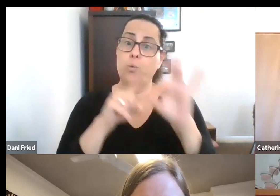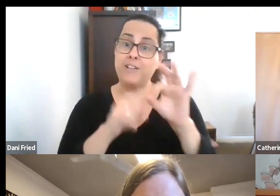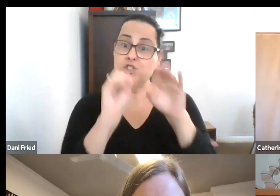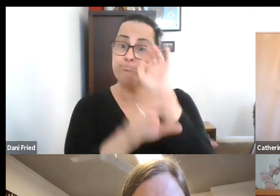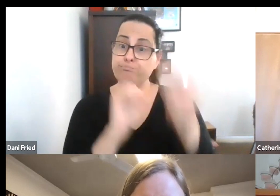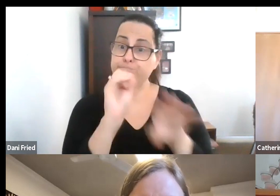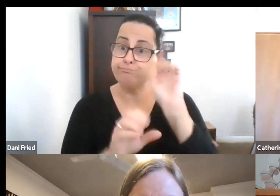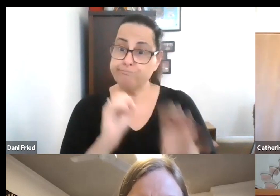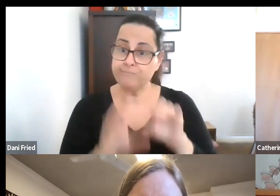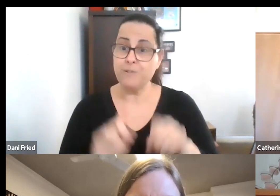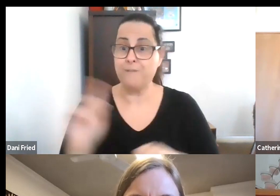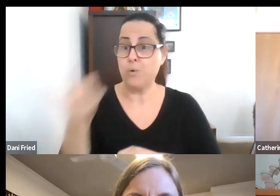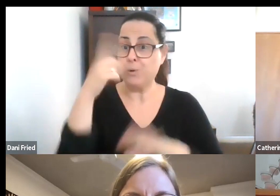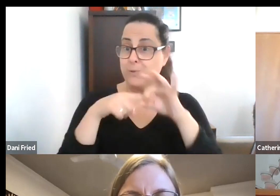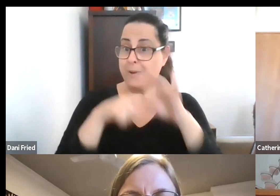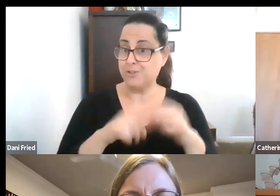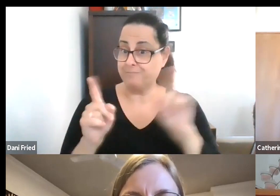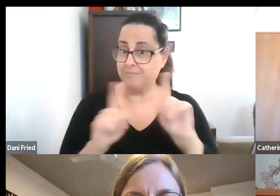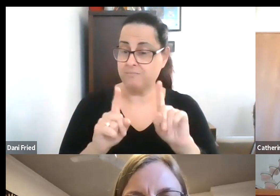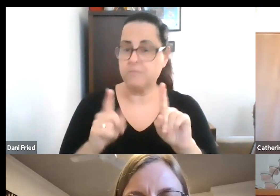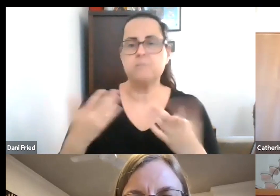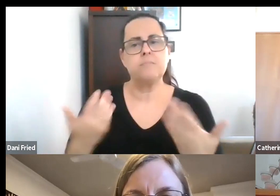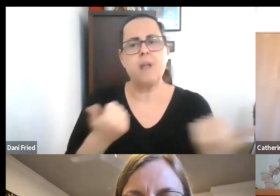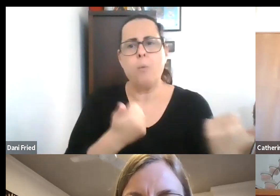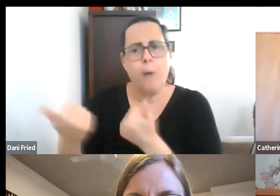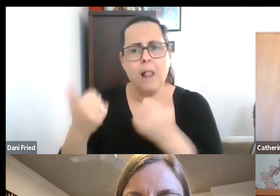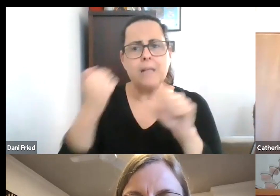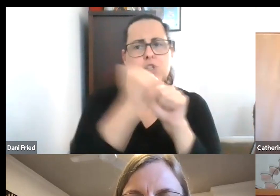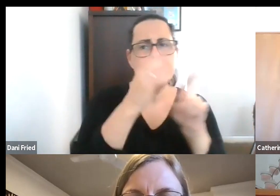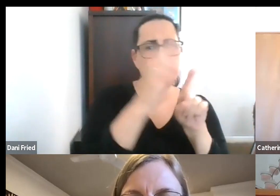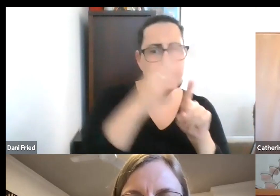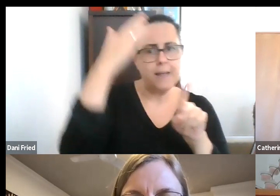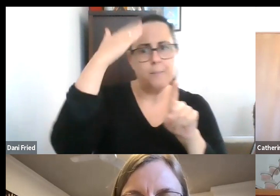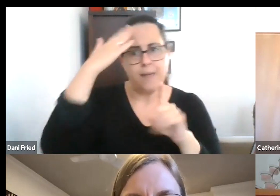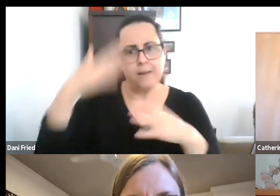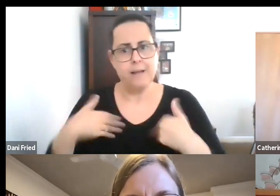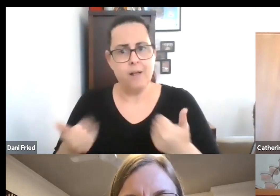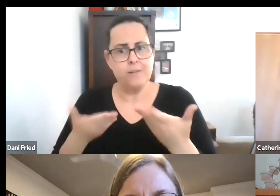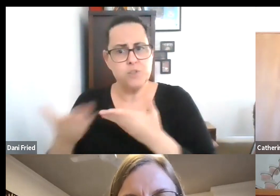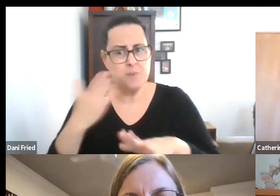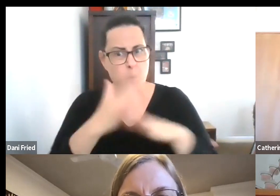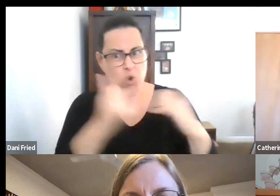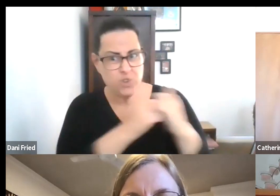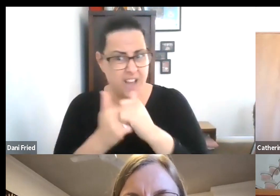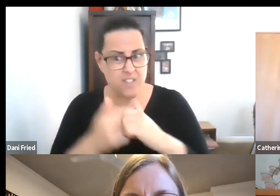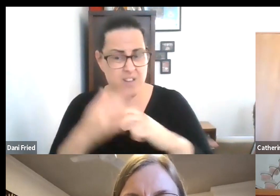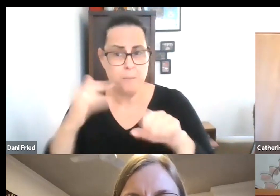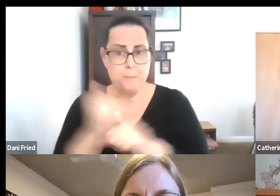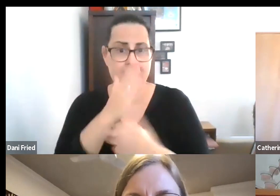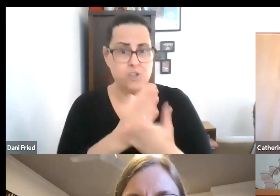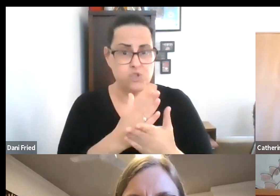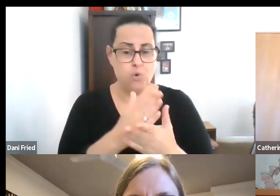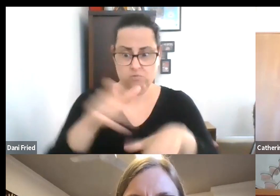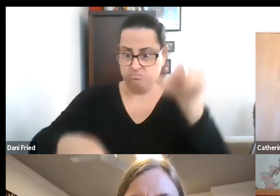have the first question, which is how well do GPs and mental health service work together to ensure the mental health service